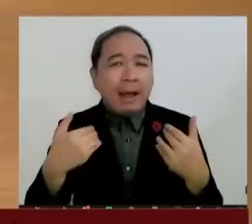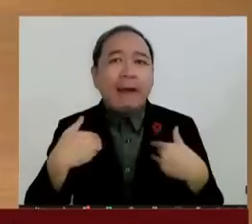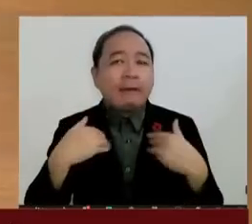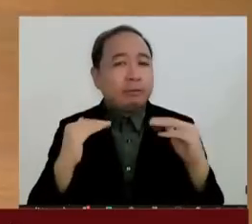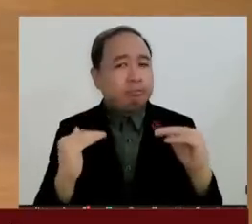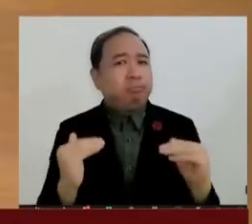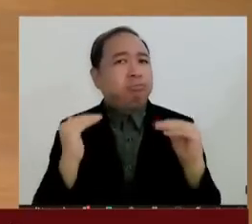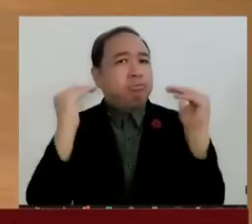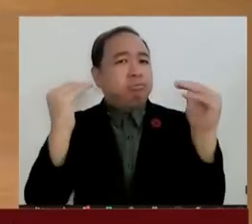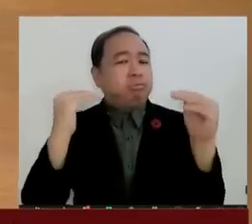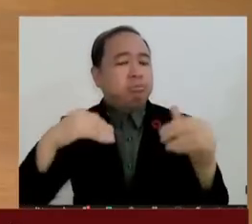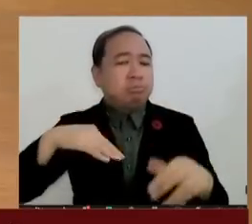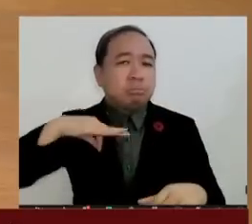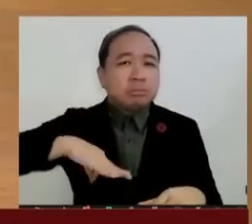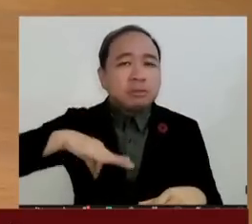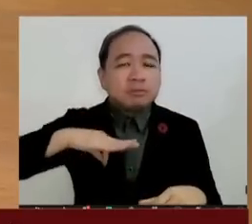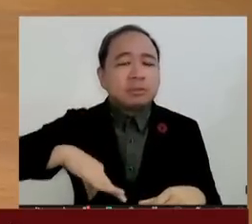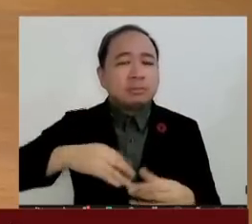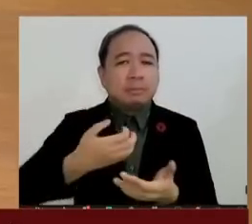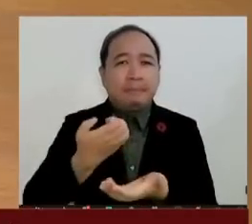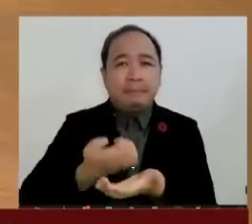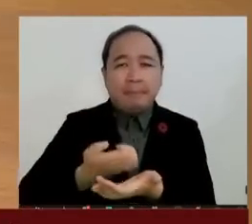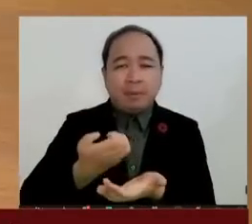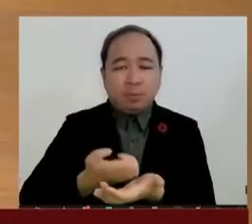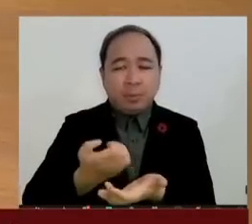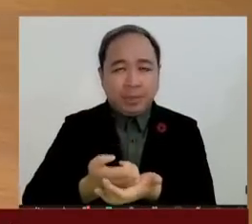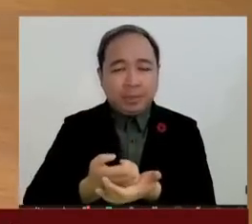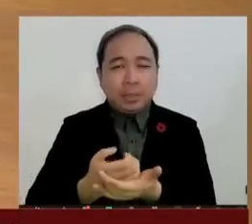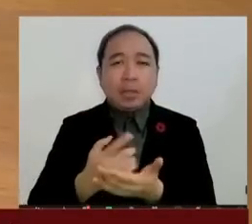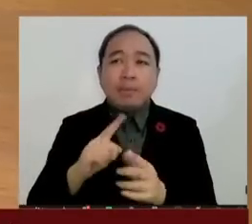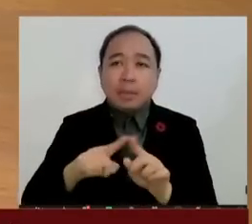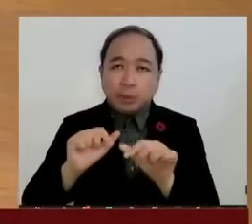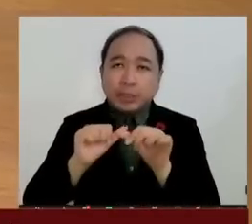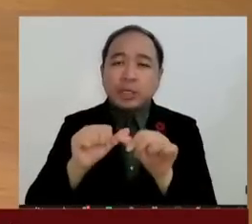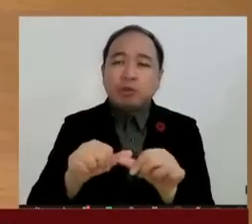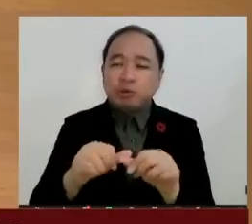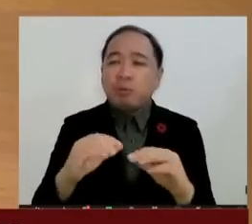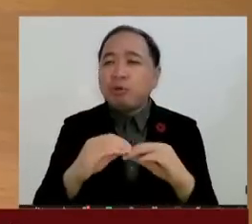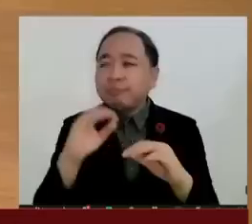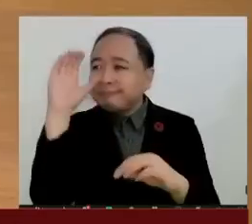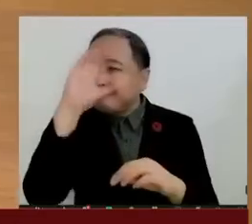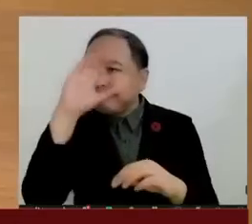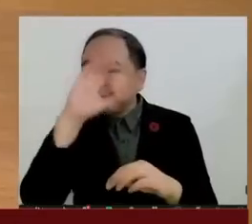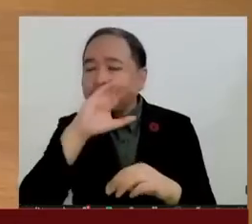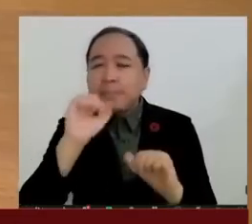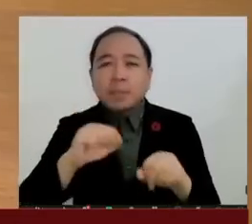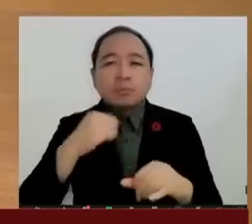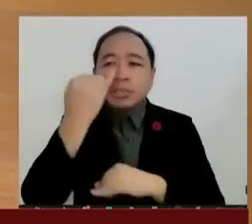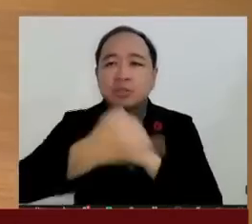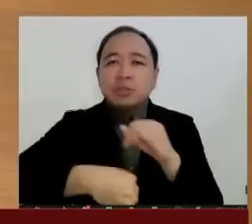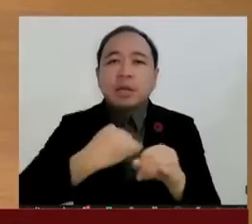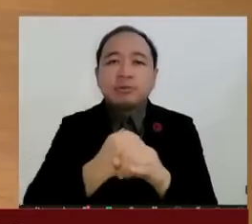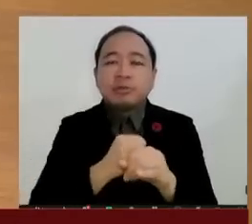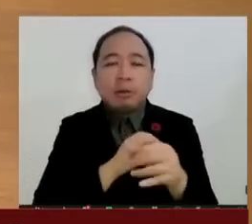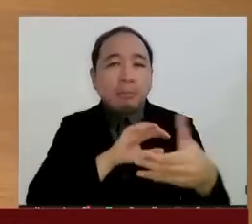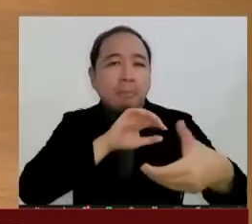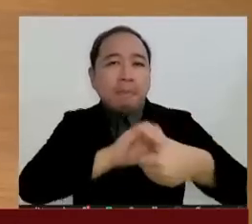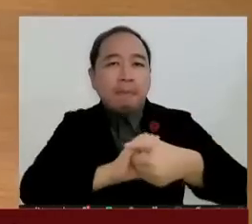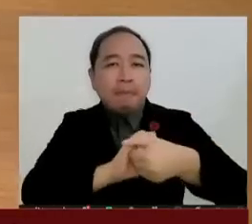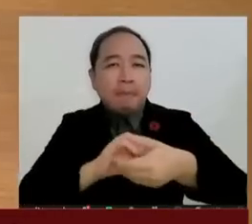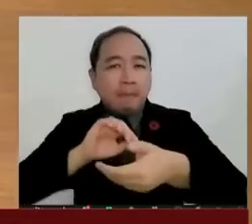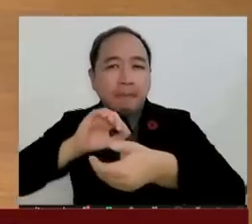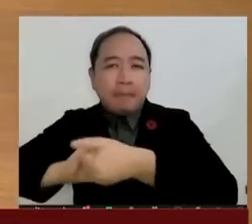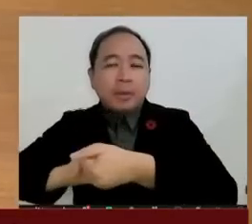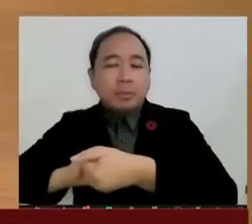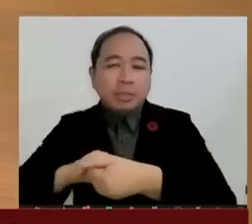and reap economic benefits. We will continue to forge more of these international partnerships that will lead to a more balanced